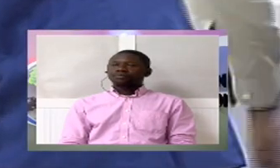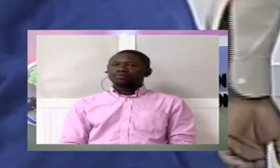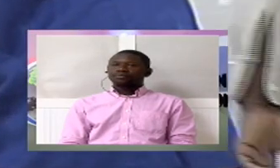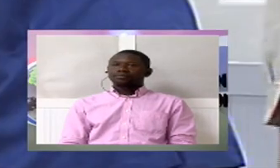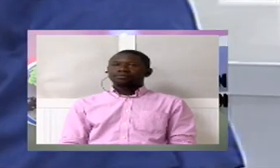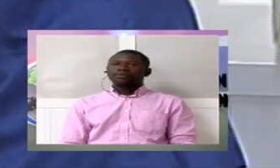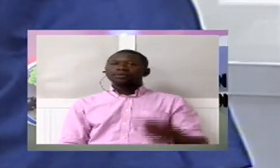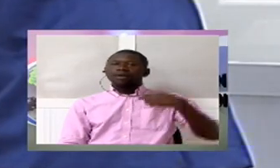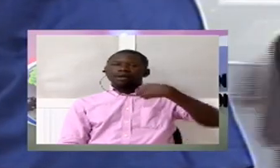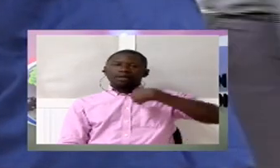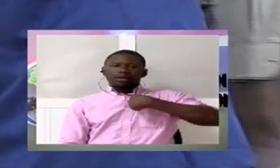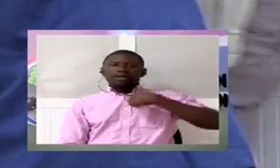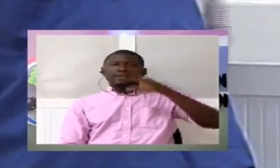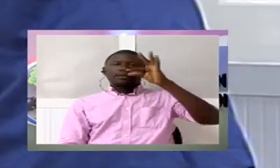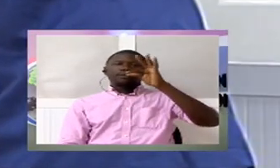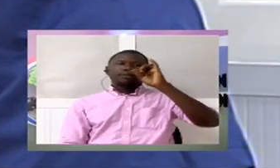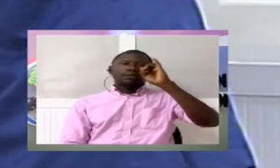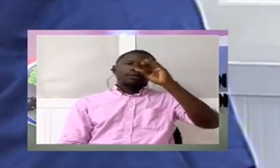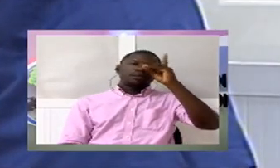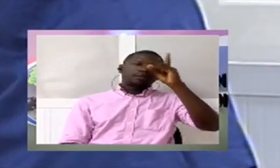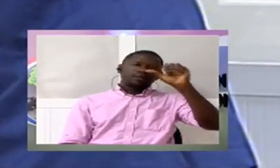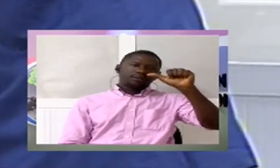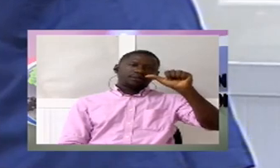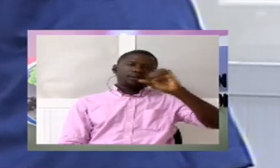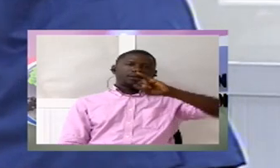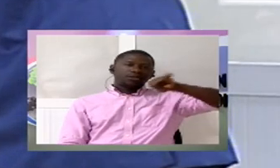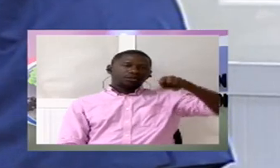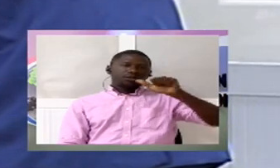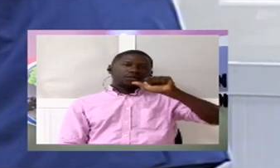I Tida Jaite. Nte Tida Jaite.